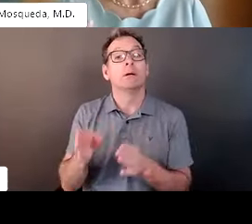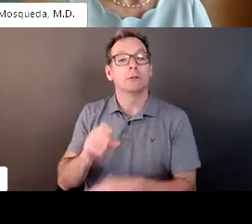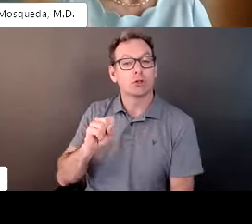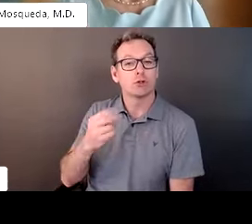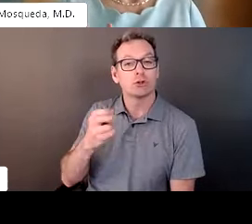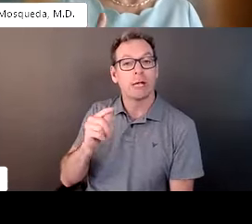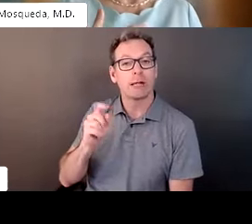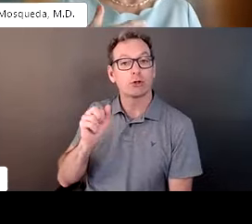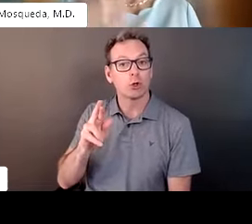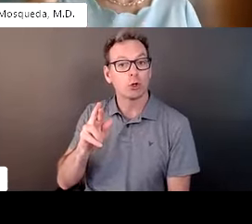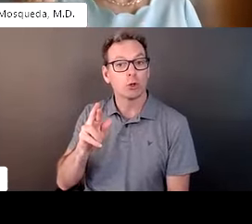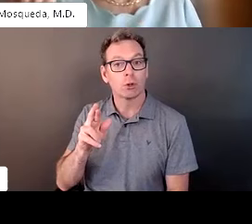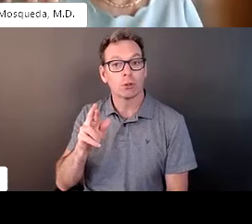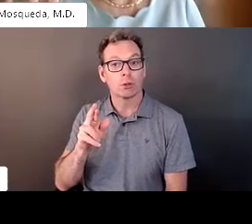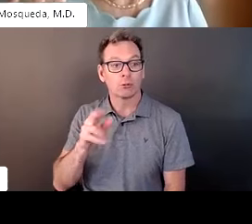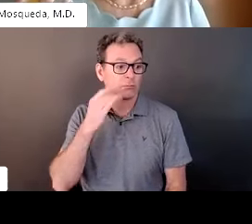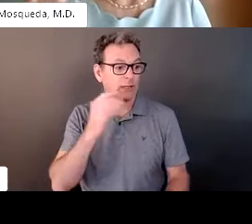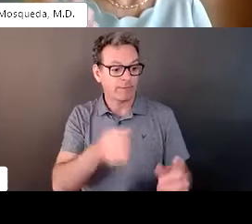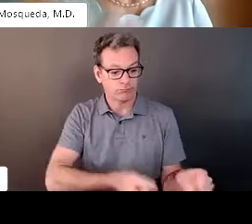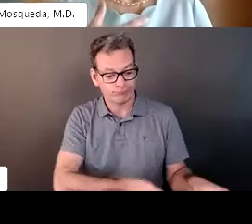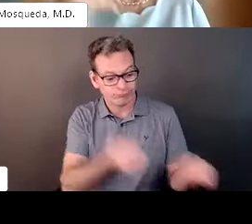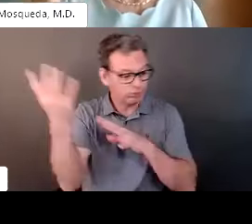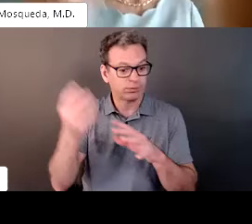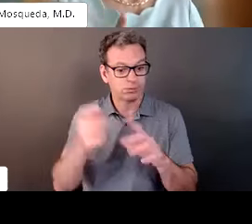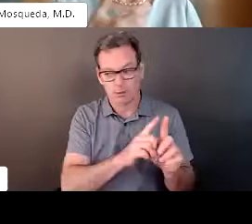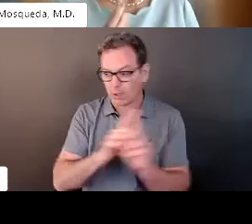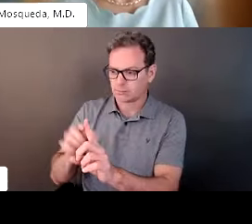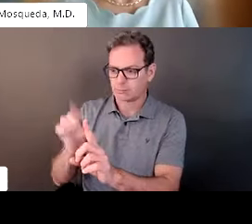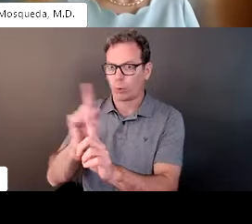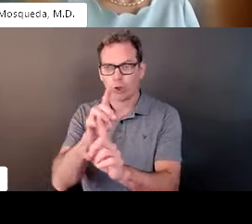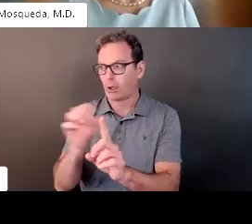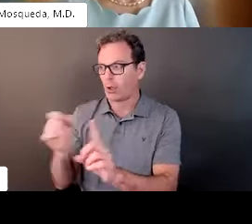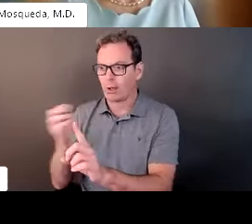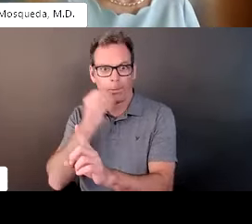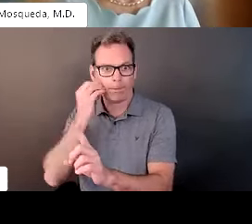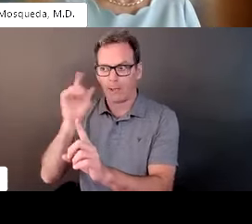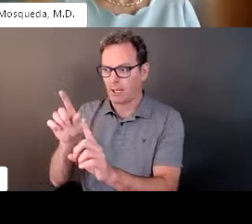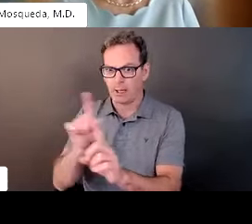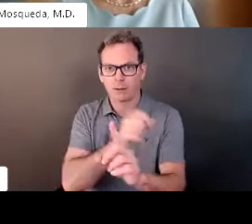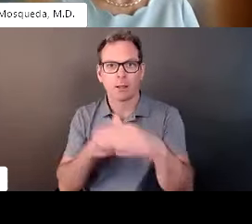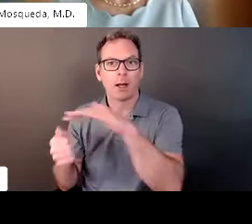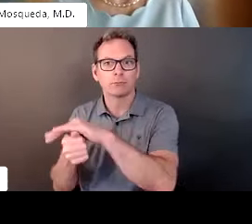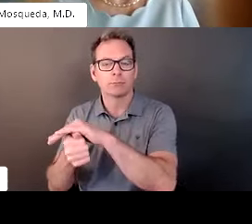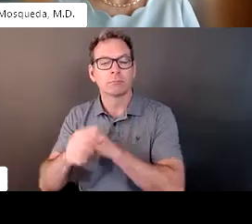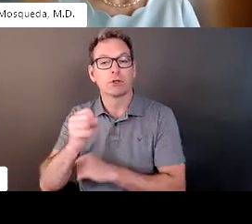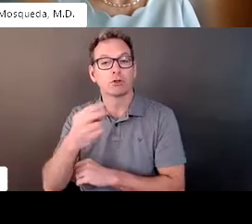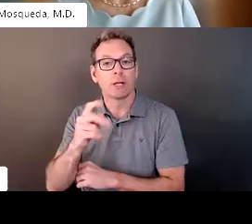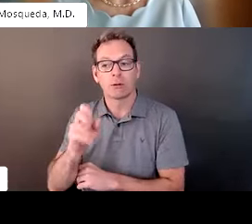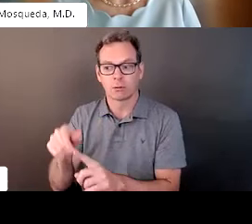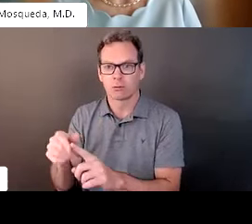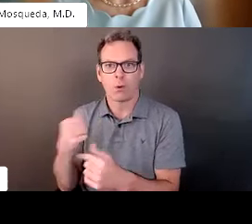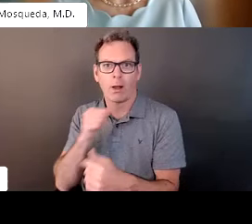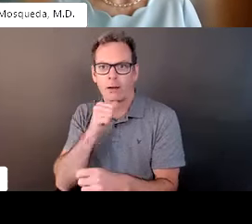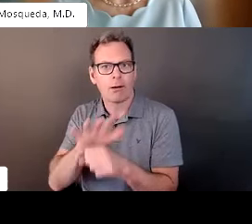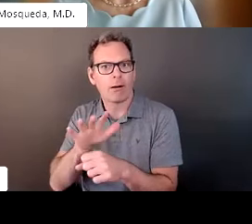them or somebody with dementia. So we don't have all the age appropriate services that we really, really need.